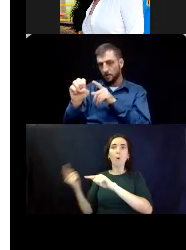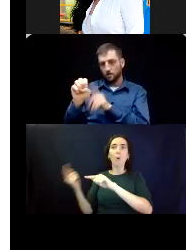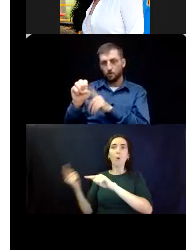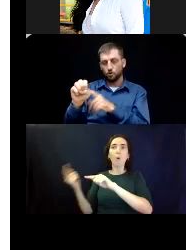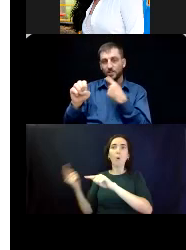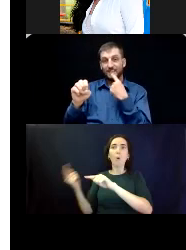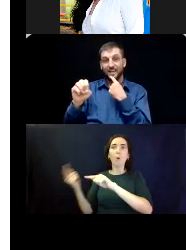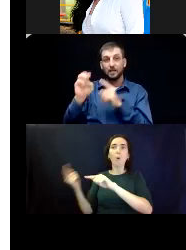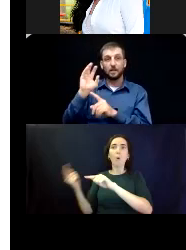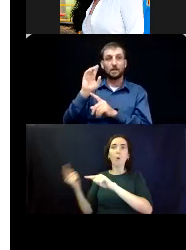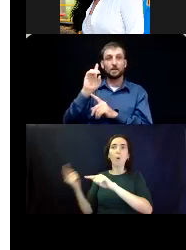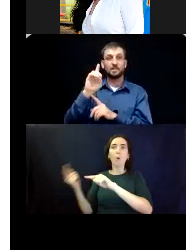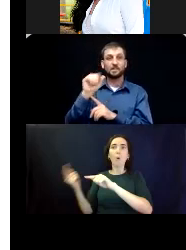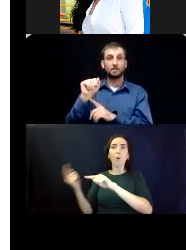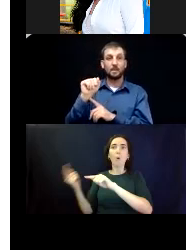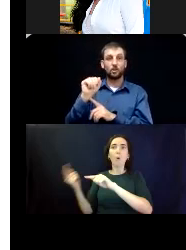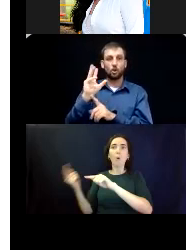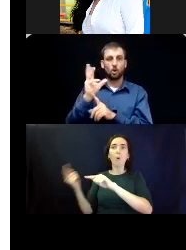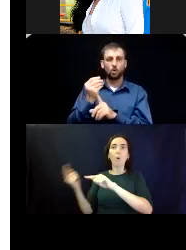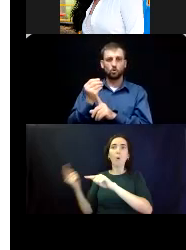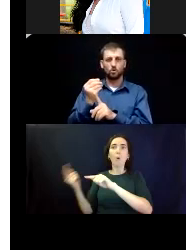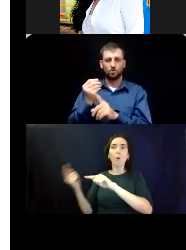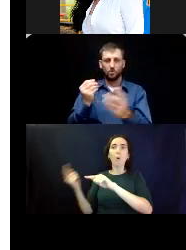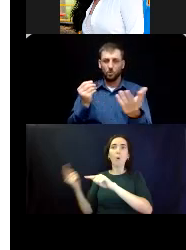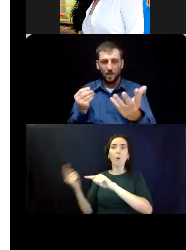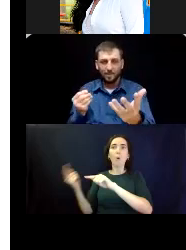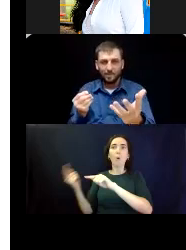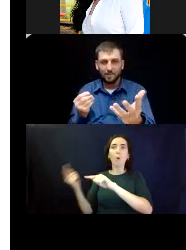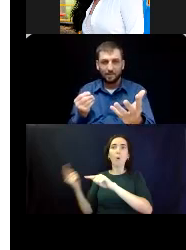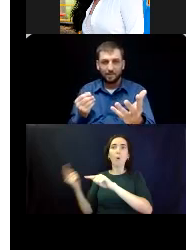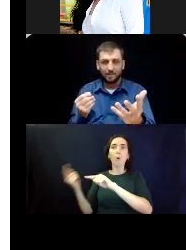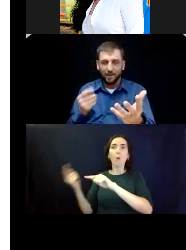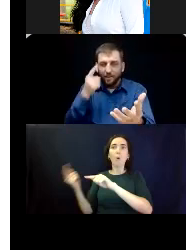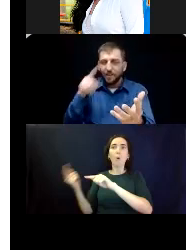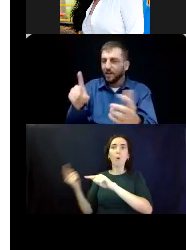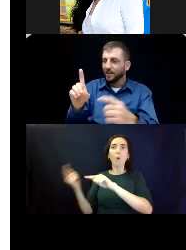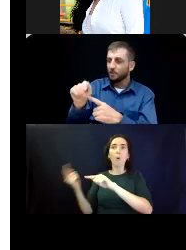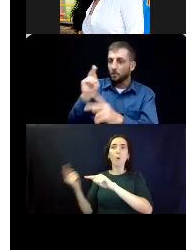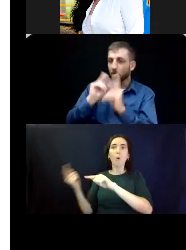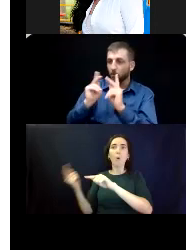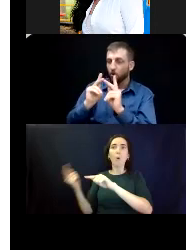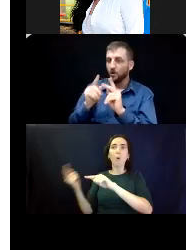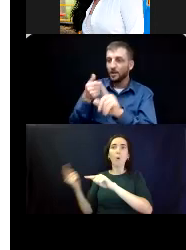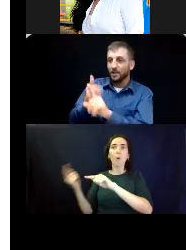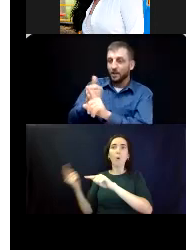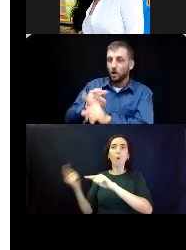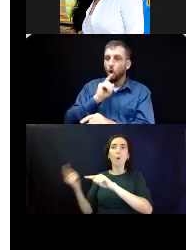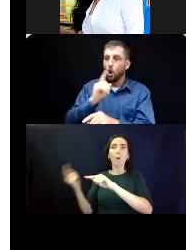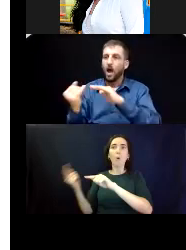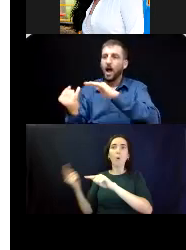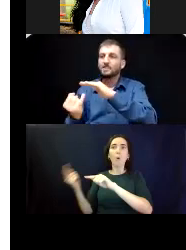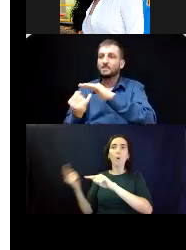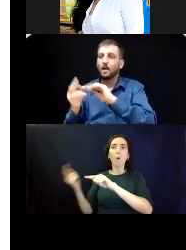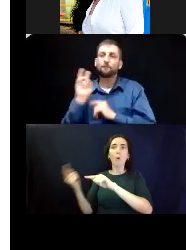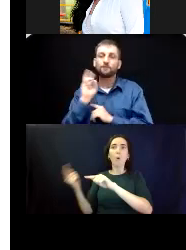culture. Say what? Aren't disabled people just isolated victims of nature or